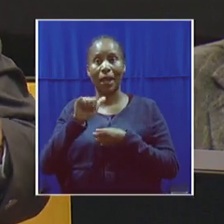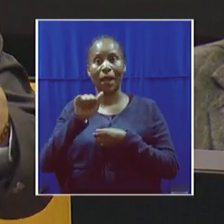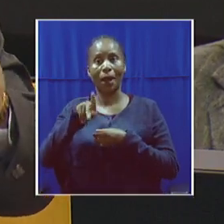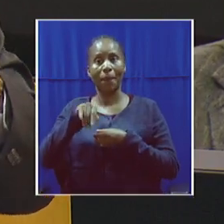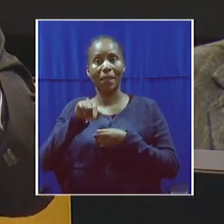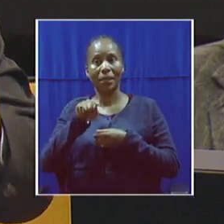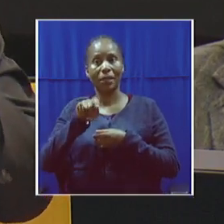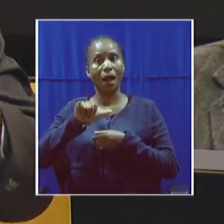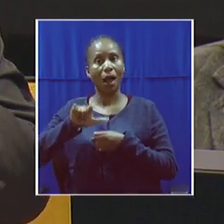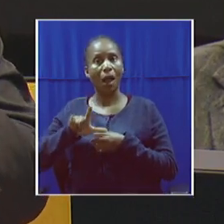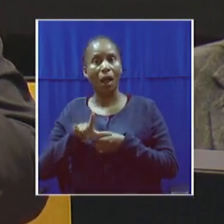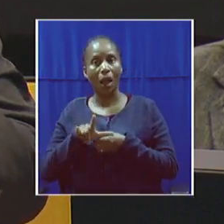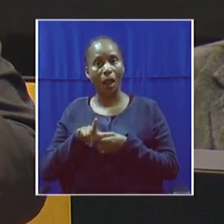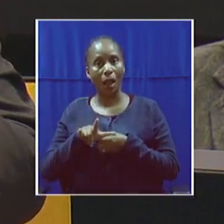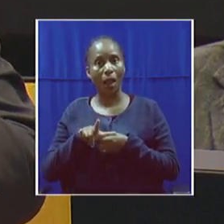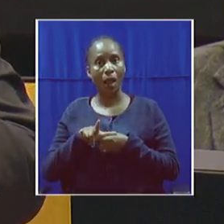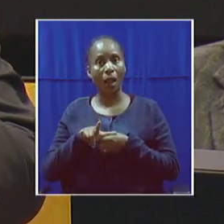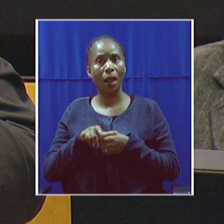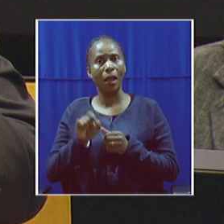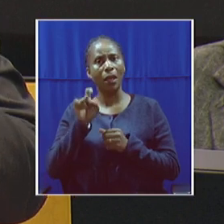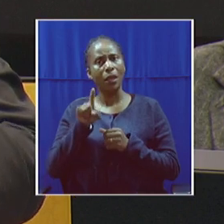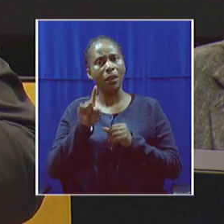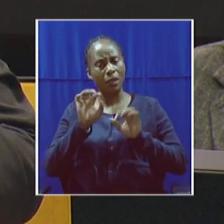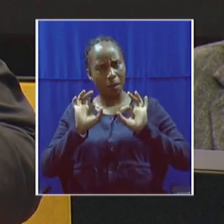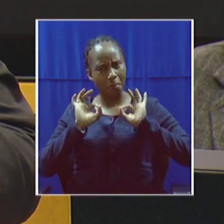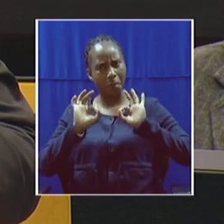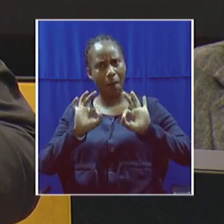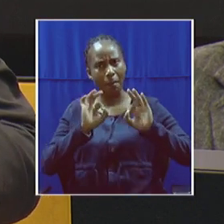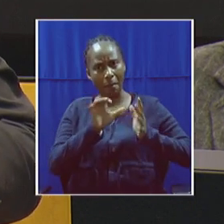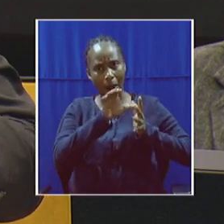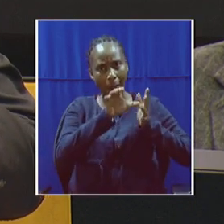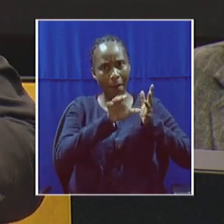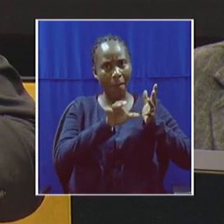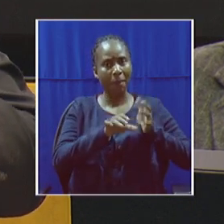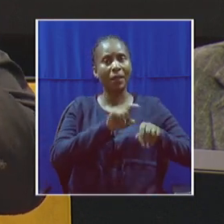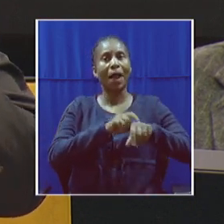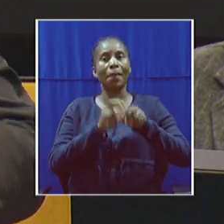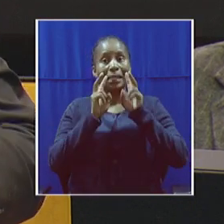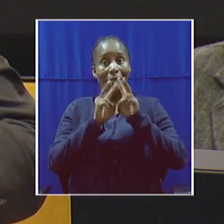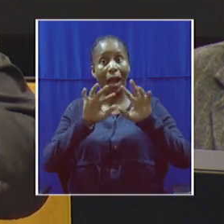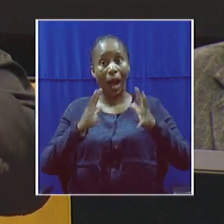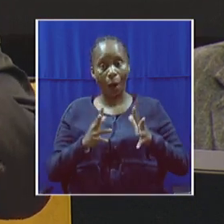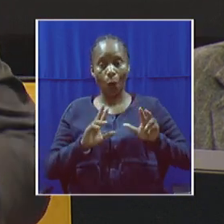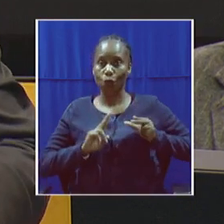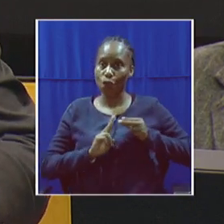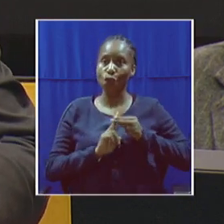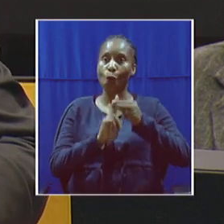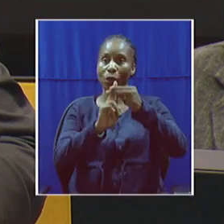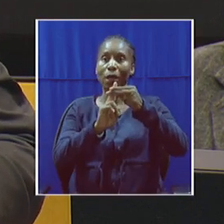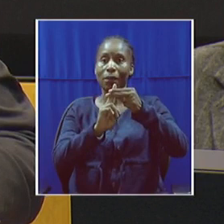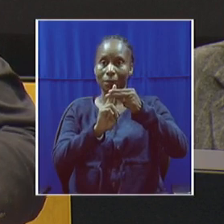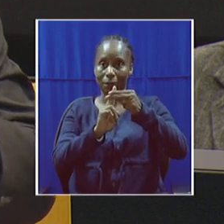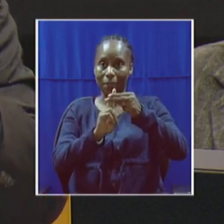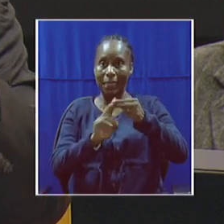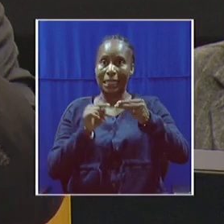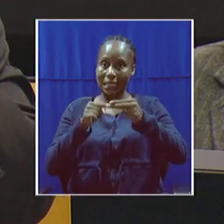capita is is characterized properly when you see it as unity and struggle of the